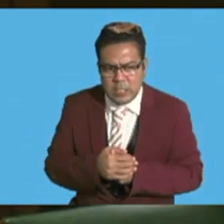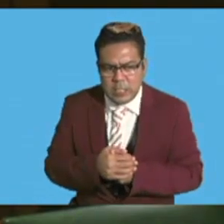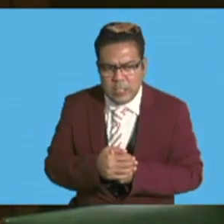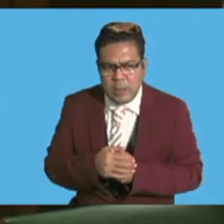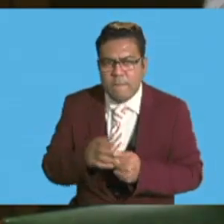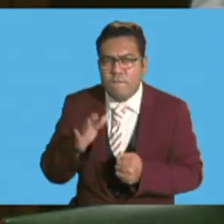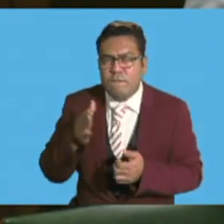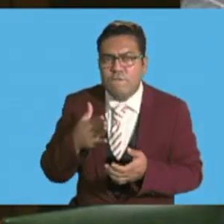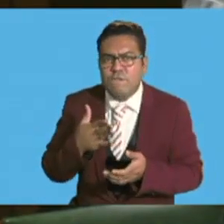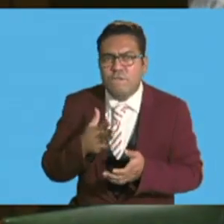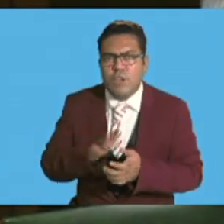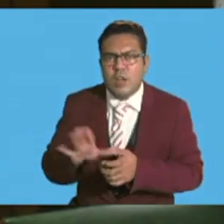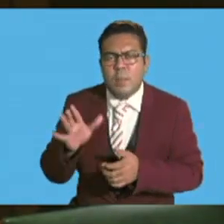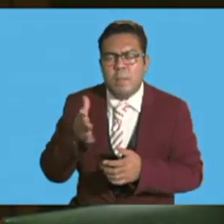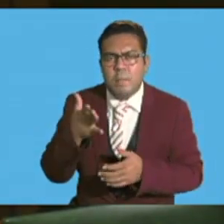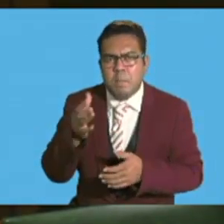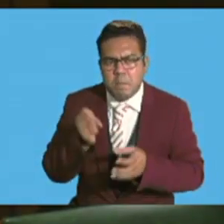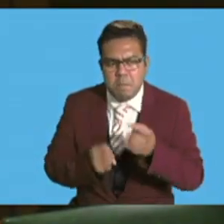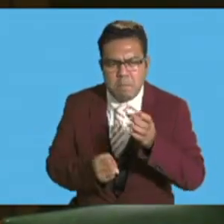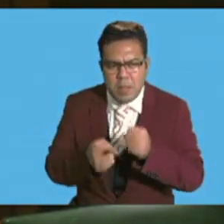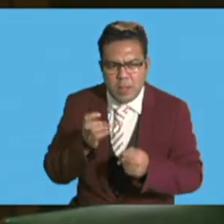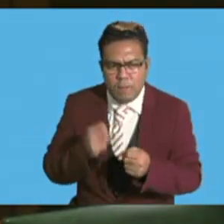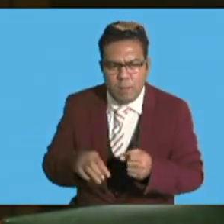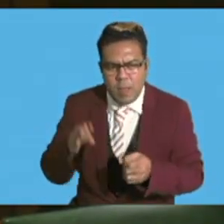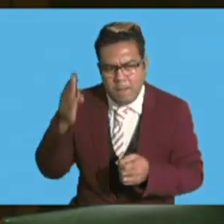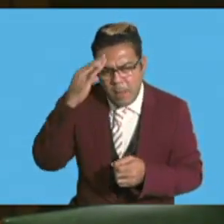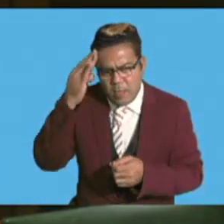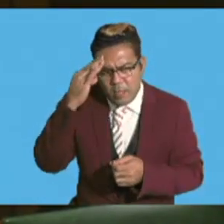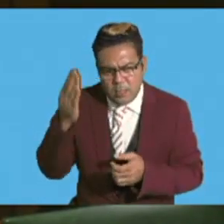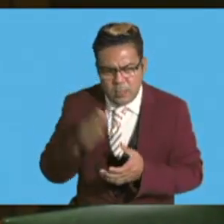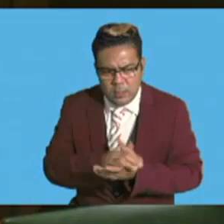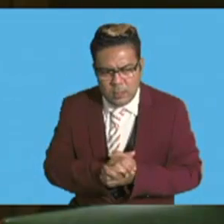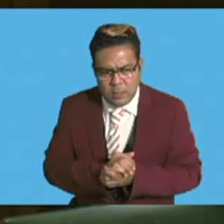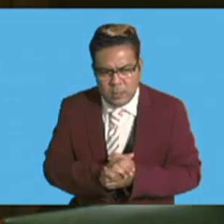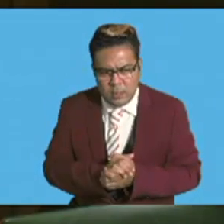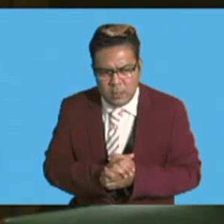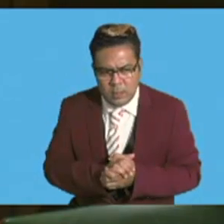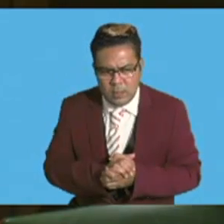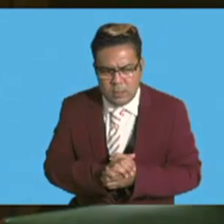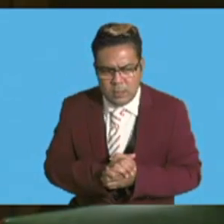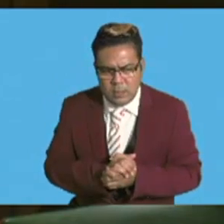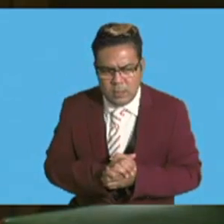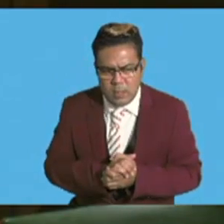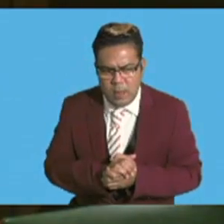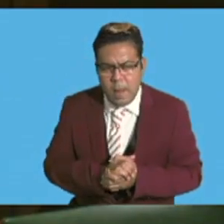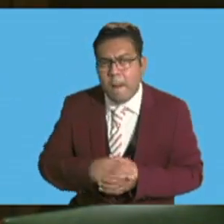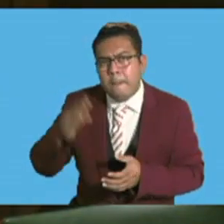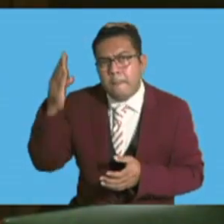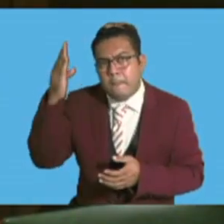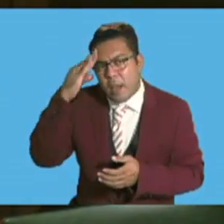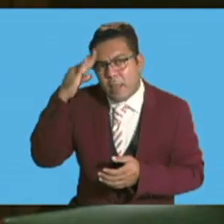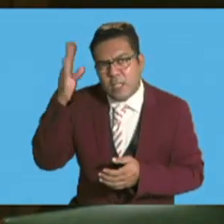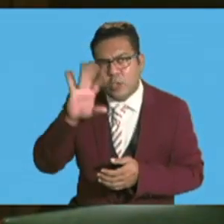last 6 to 7 years. Honourable Speaker, mothers don't breastfeed more than 2 years.